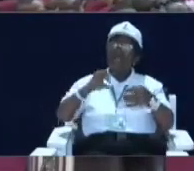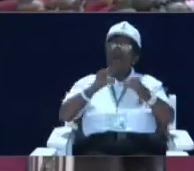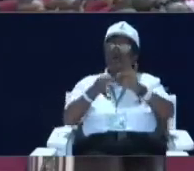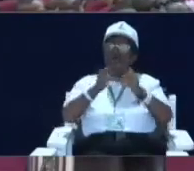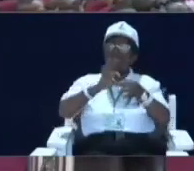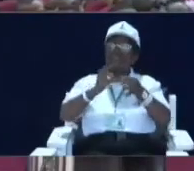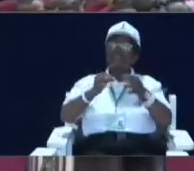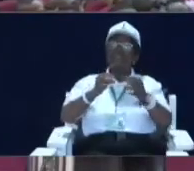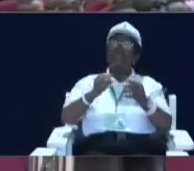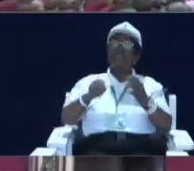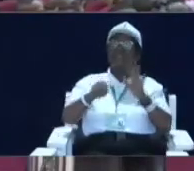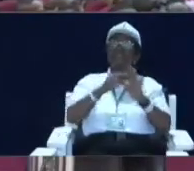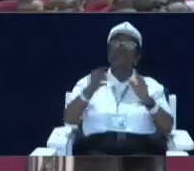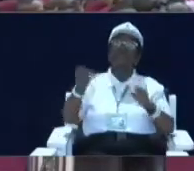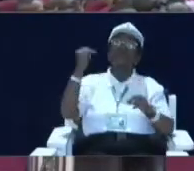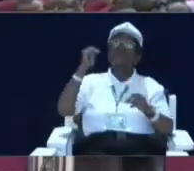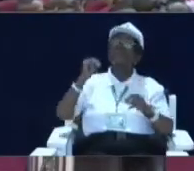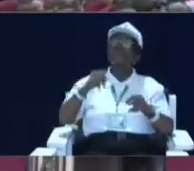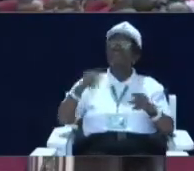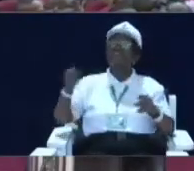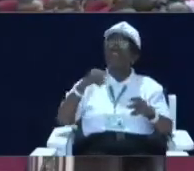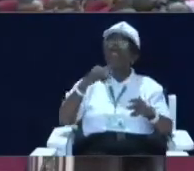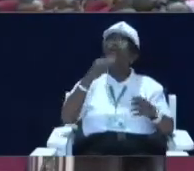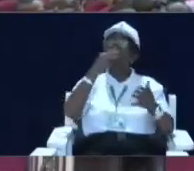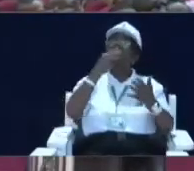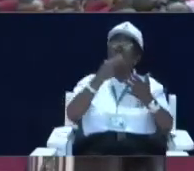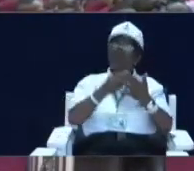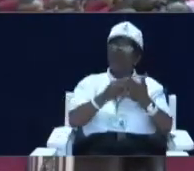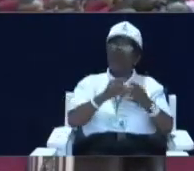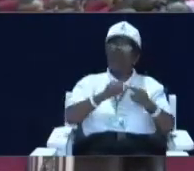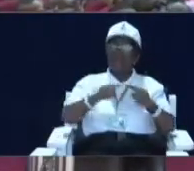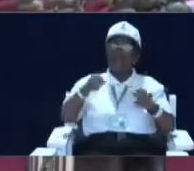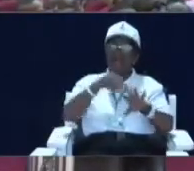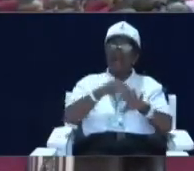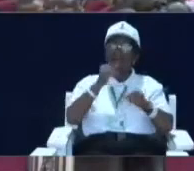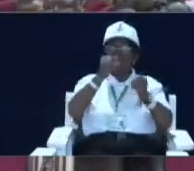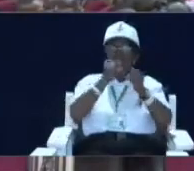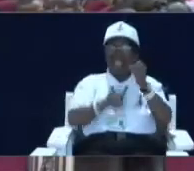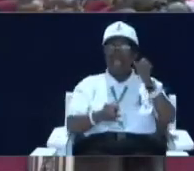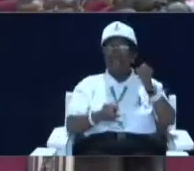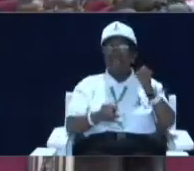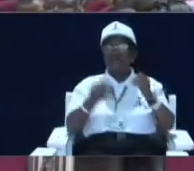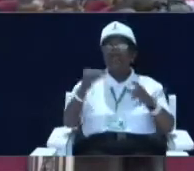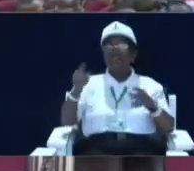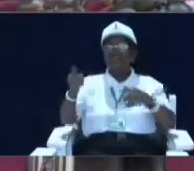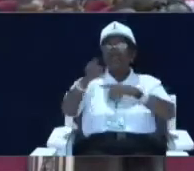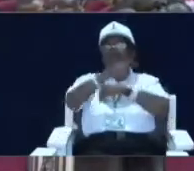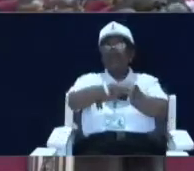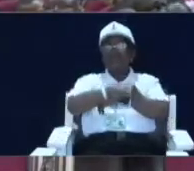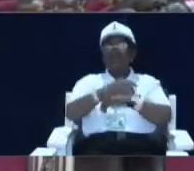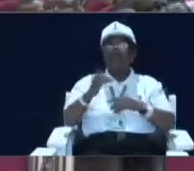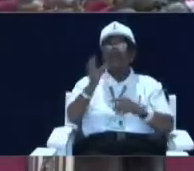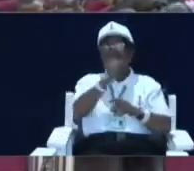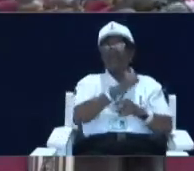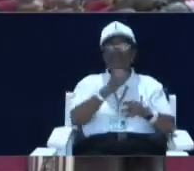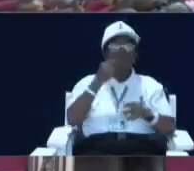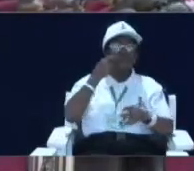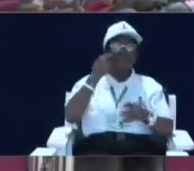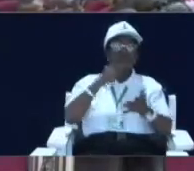good. But at the end of the day, take note, next time, not more than two